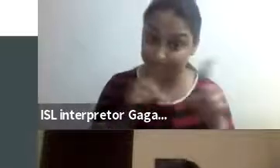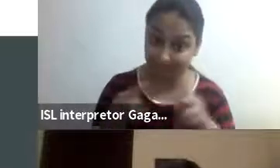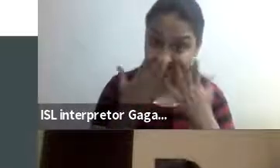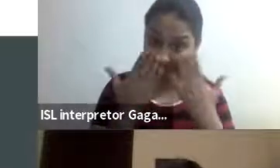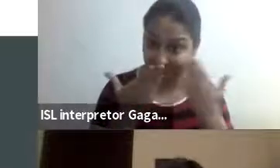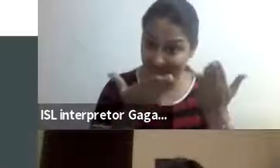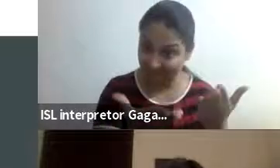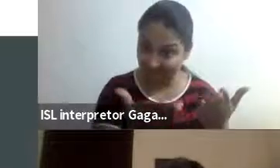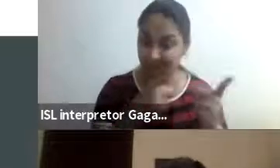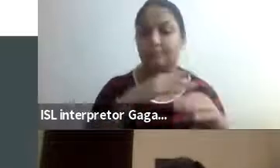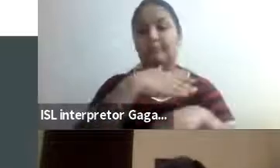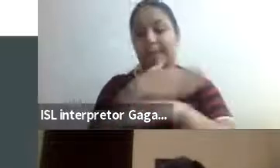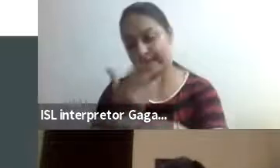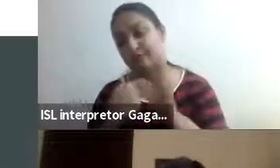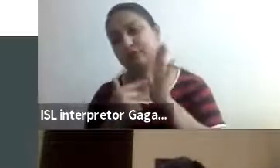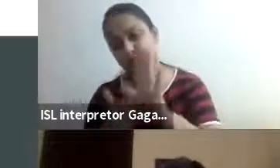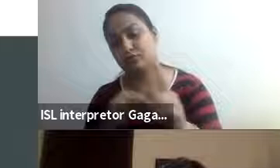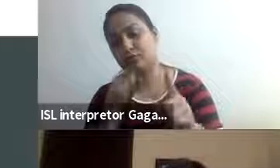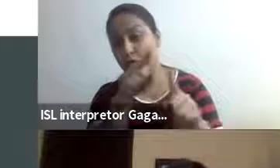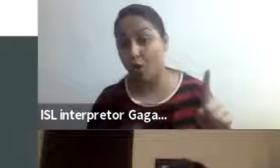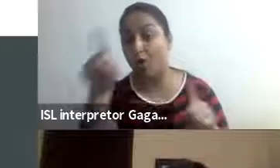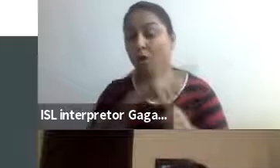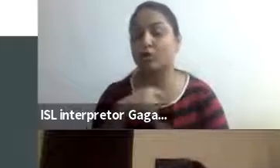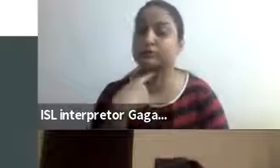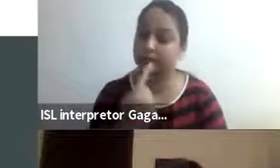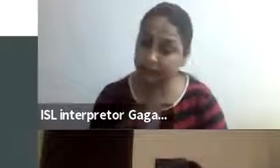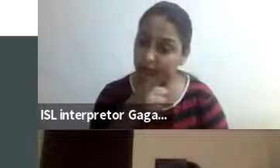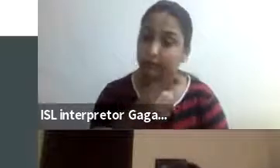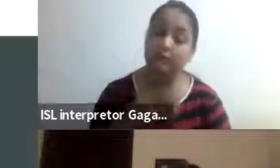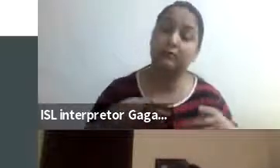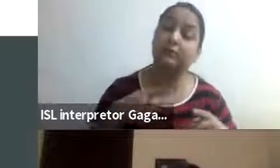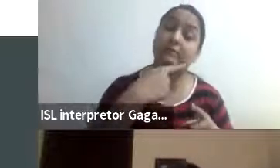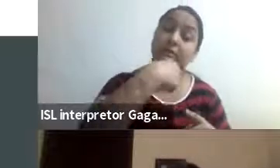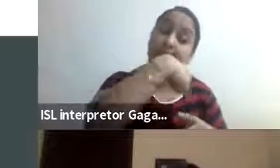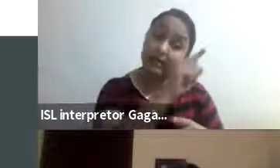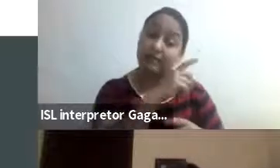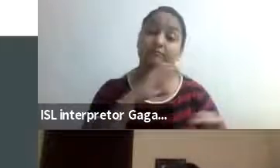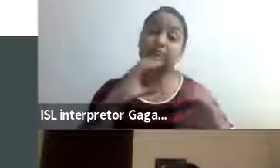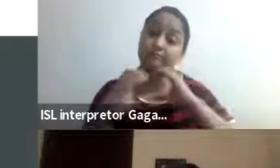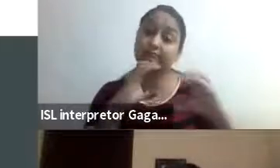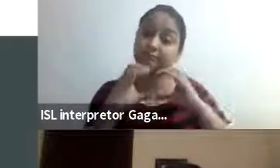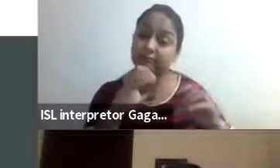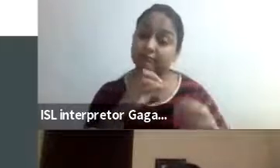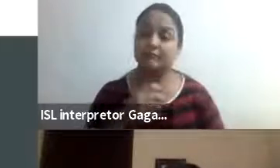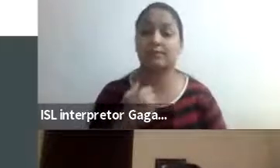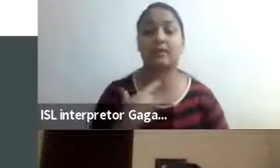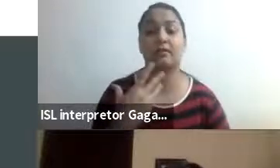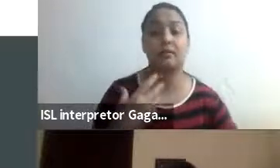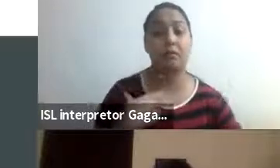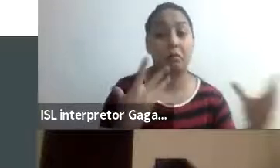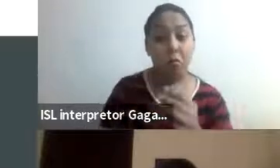on, I'd like to say that it's all directly quoted from these conversations that we had with Bhuribai.